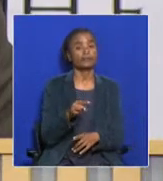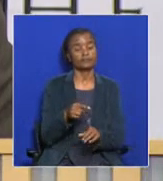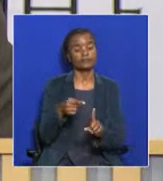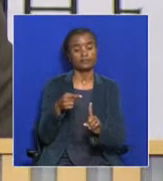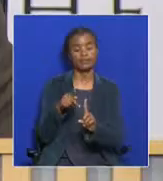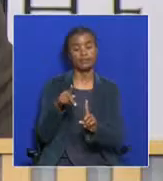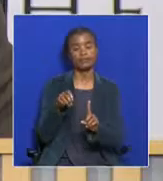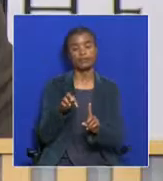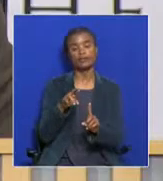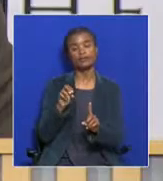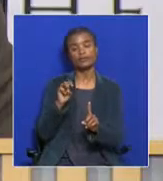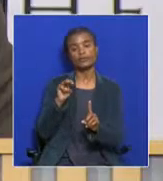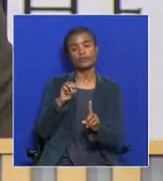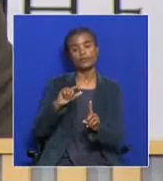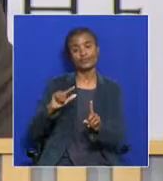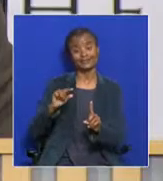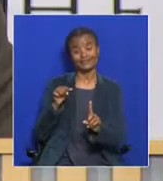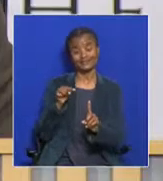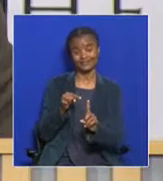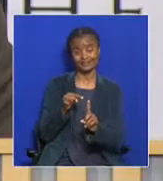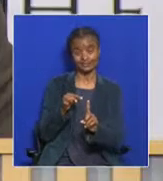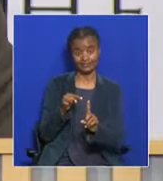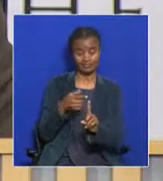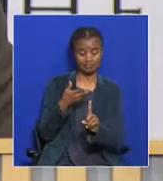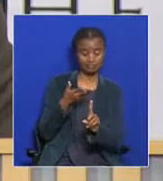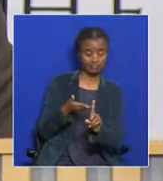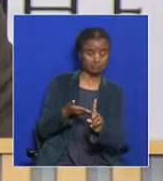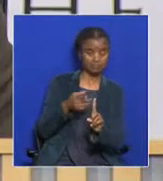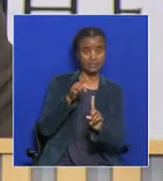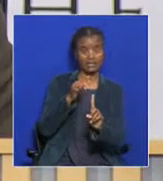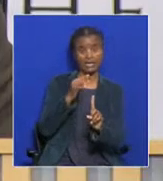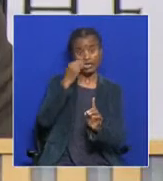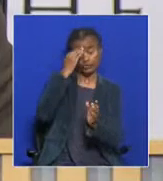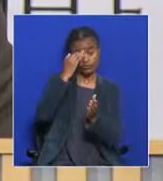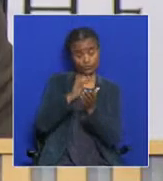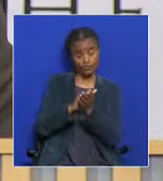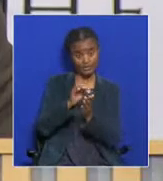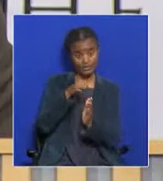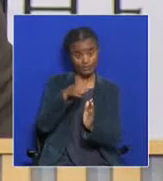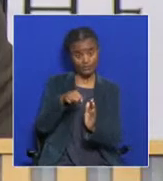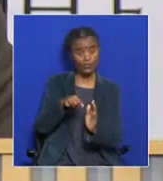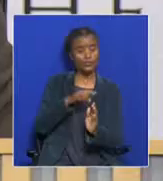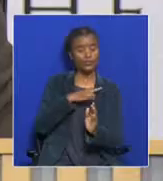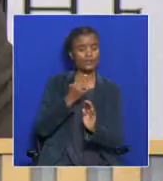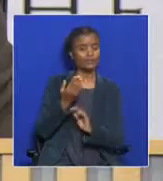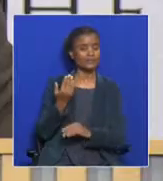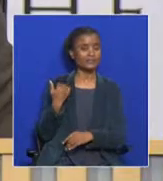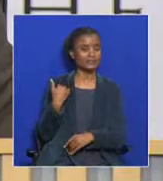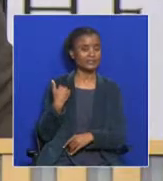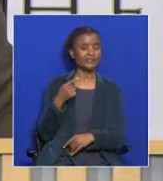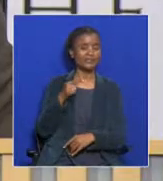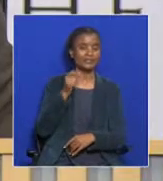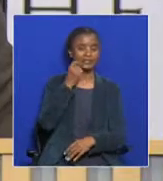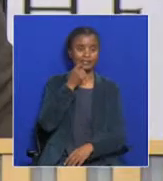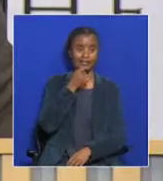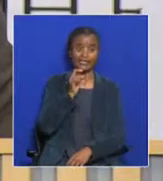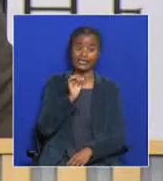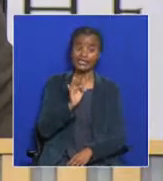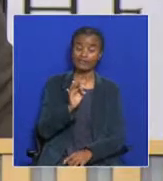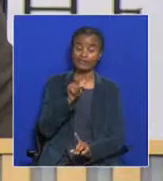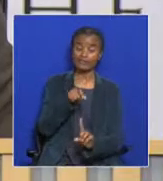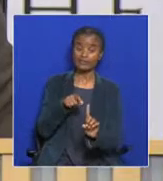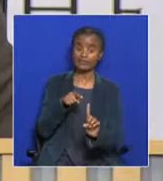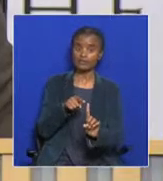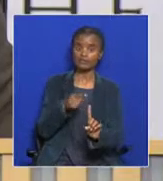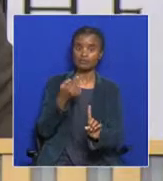integrity. Previously, like I did mention, if he was somebody that was credible, somebody who had some integrity